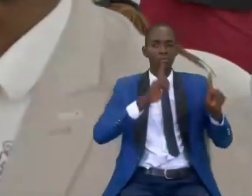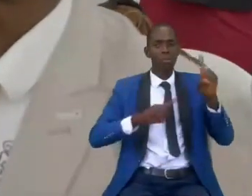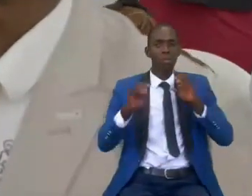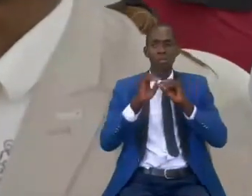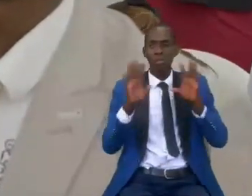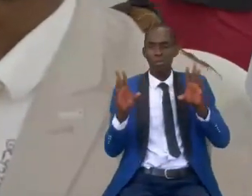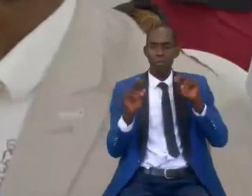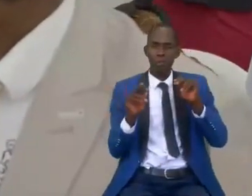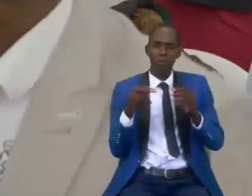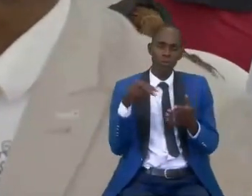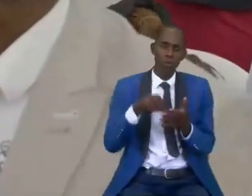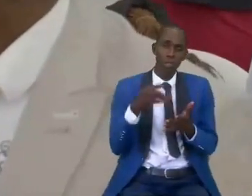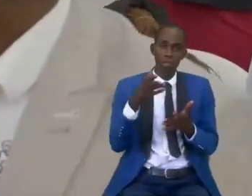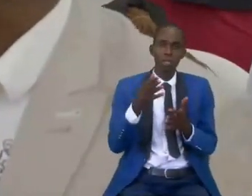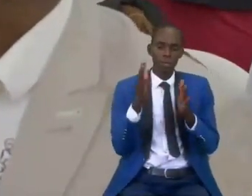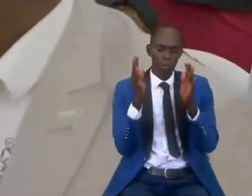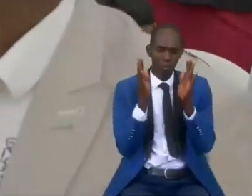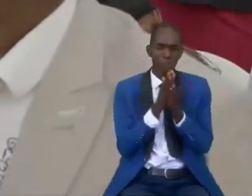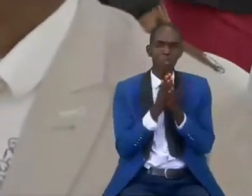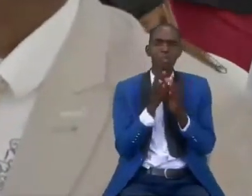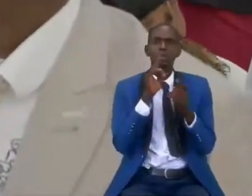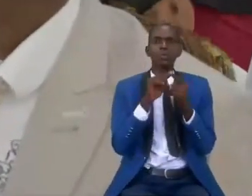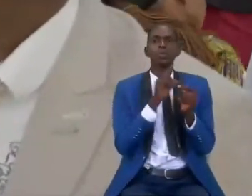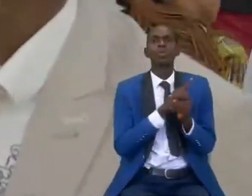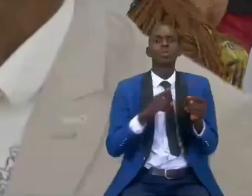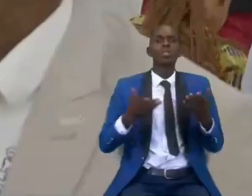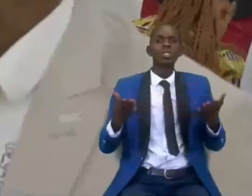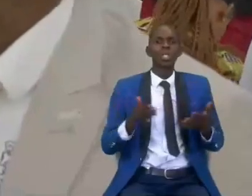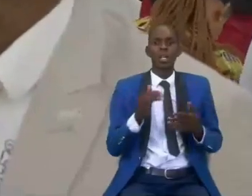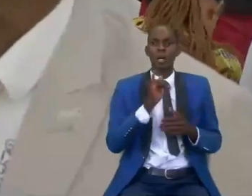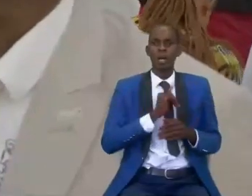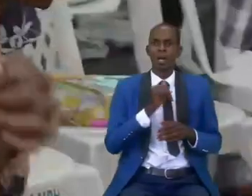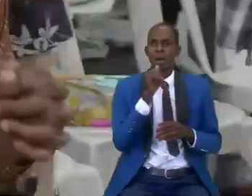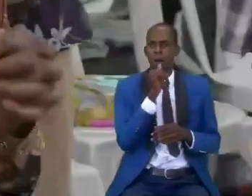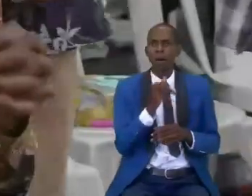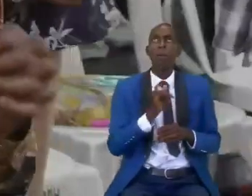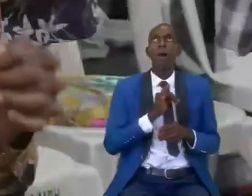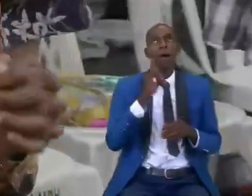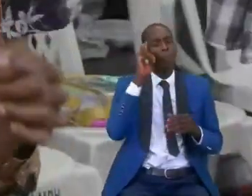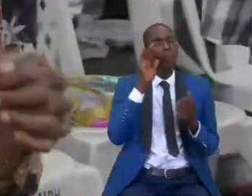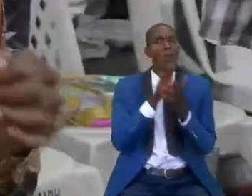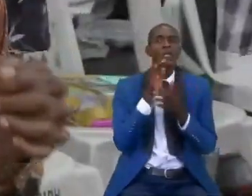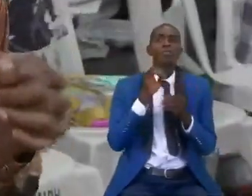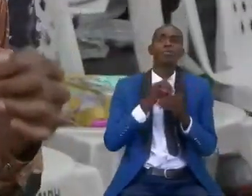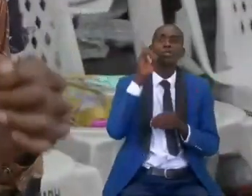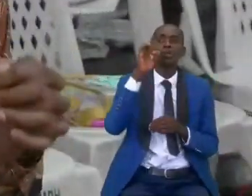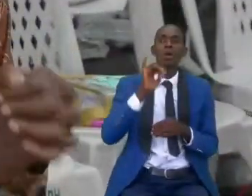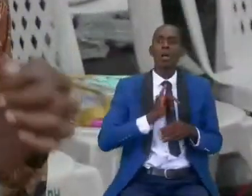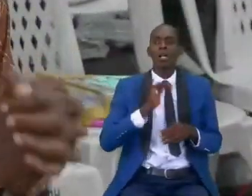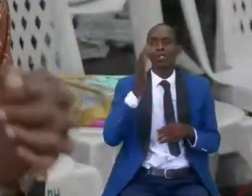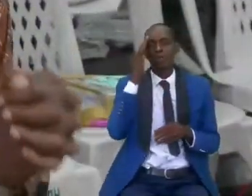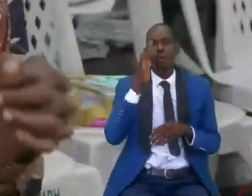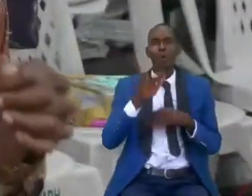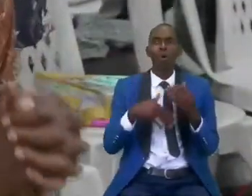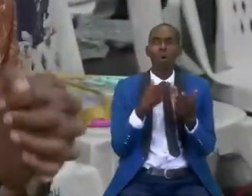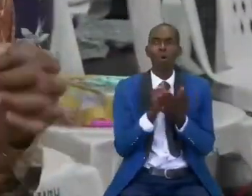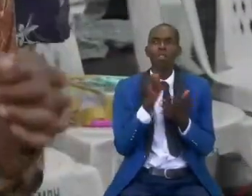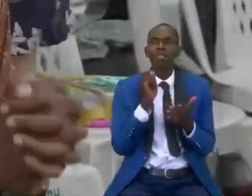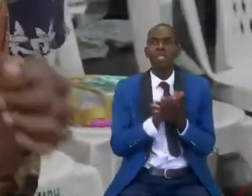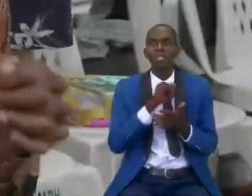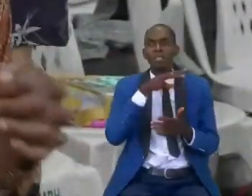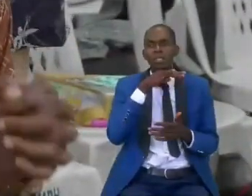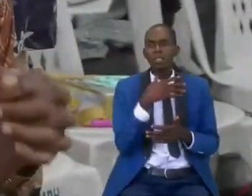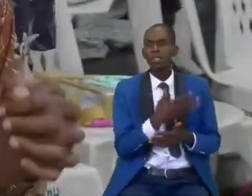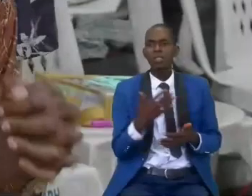I believe in you. And I know those corruptions will not follow me after this